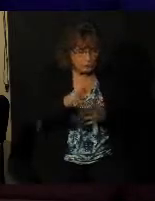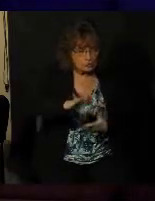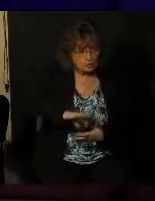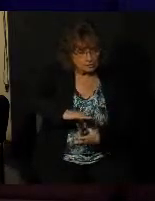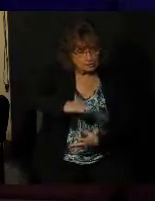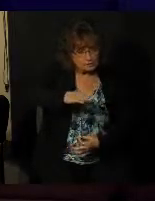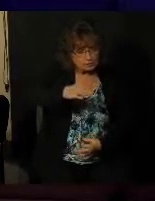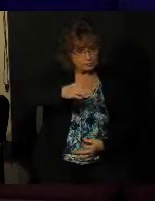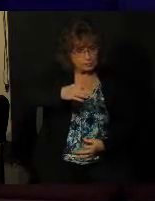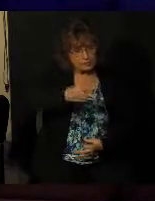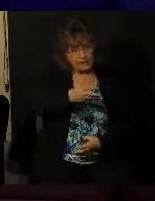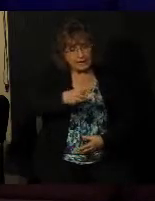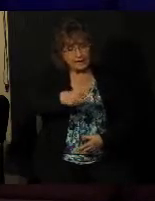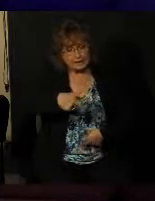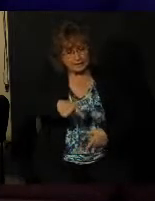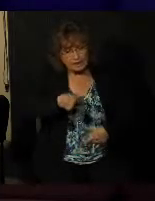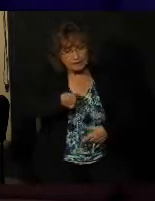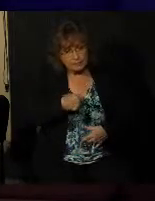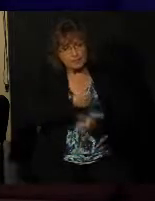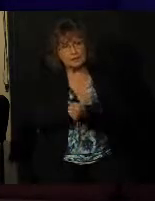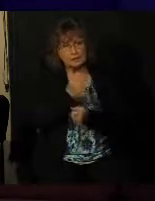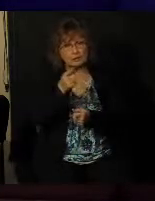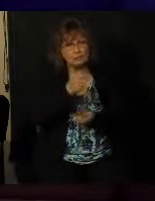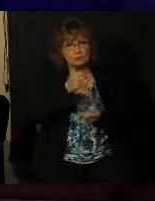heart. Amen.